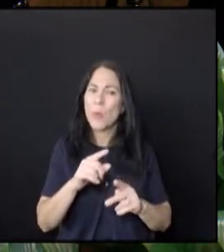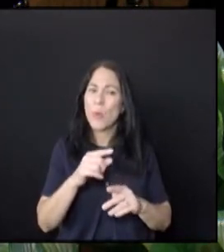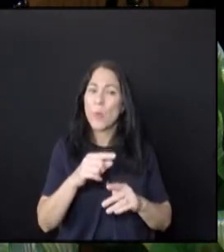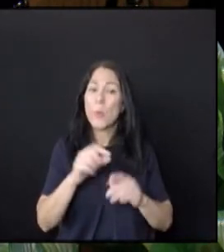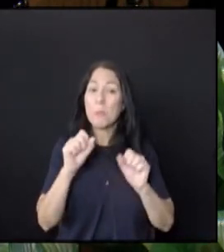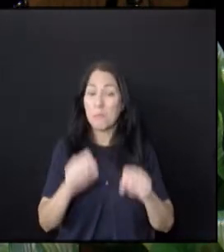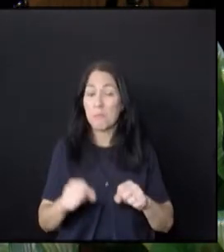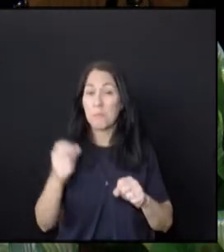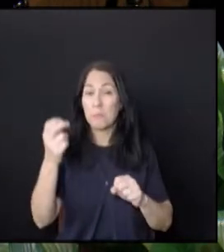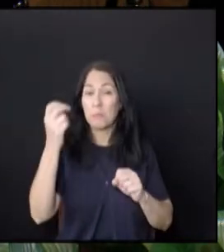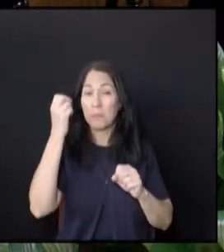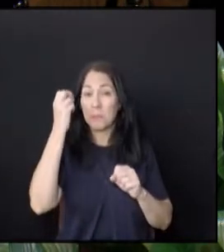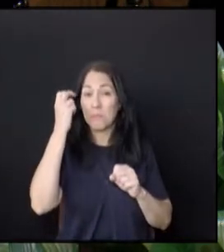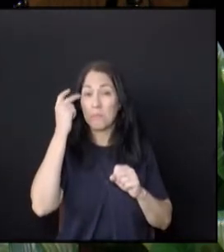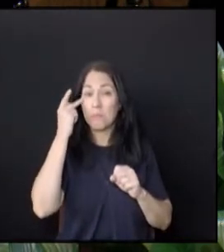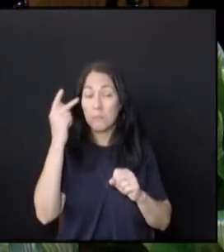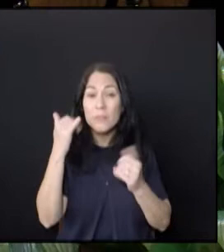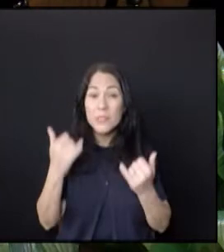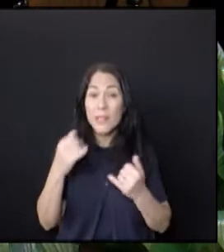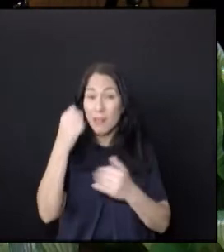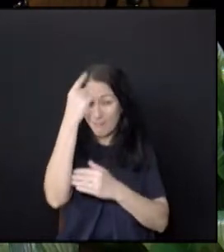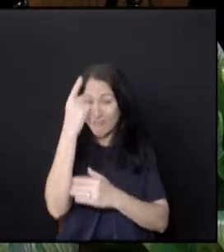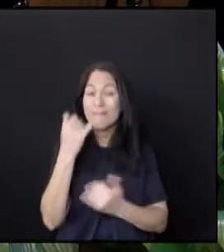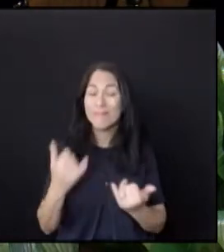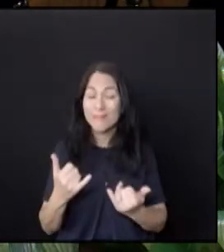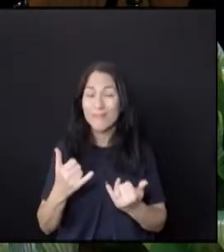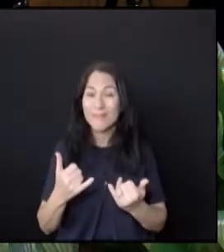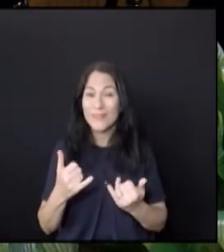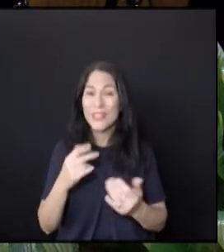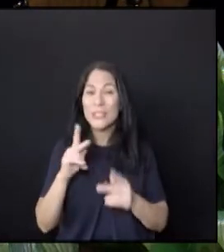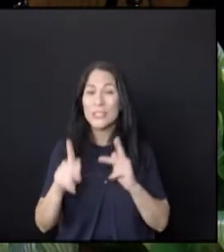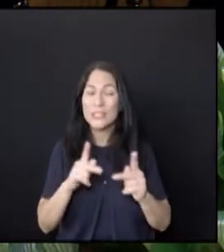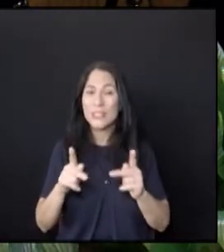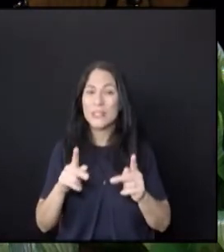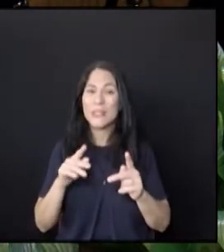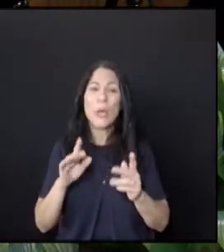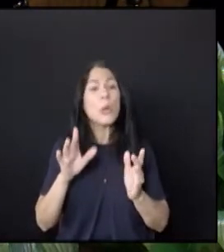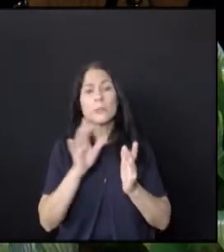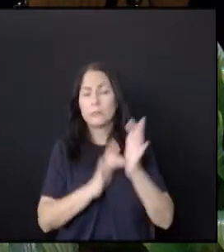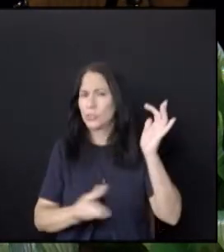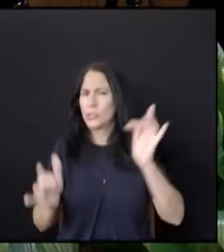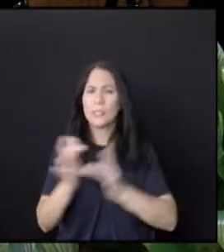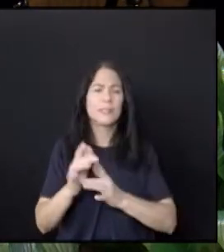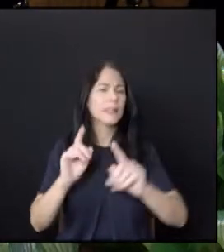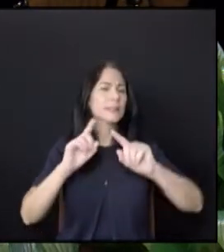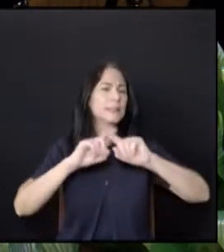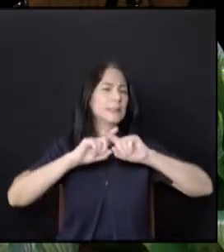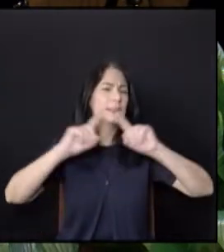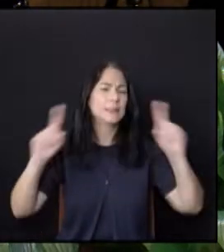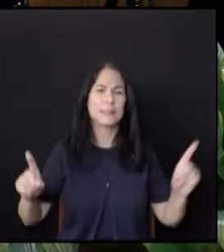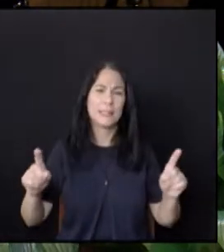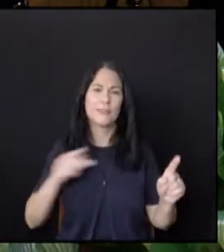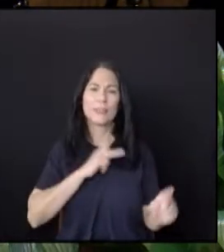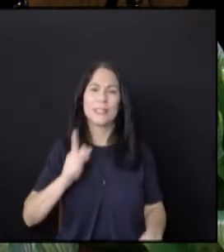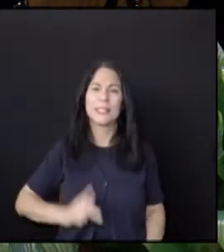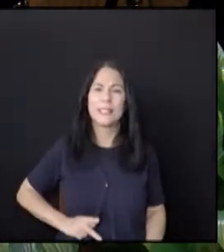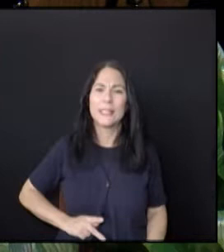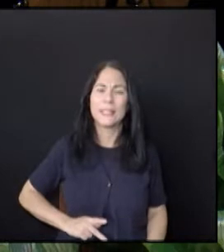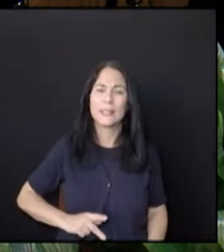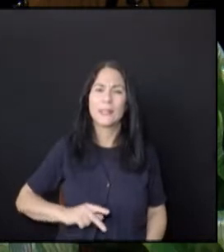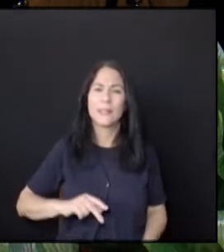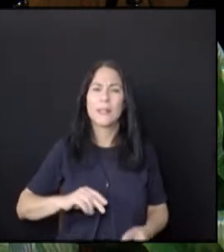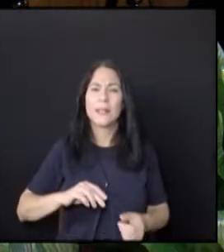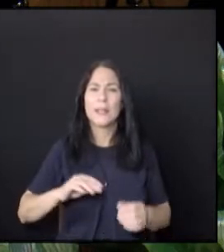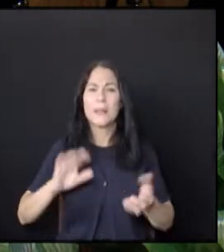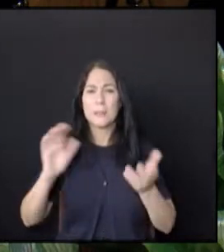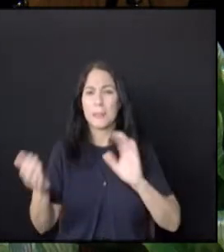a radically different kind of king who brings what seems to be a radically different, upside-down kingdom when compared to whatever kingdoms